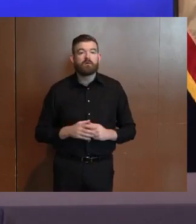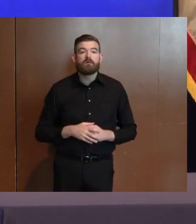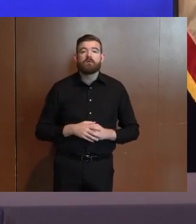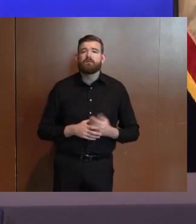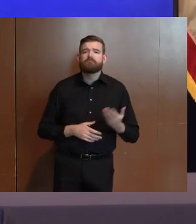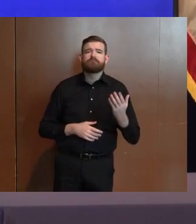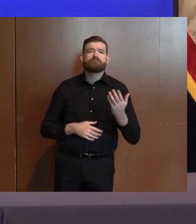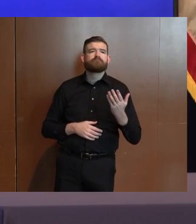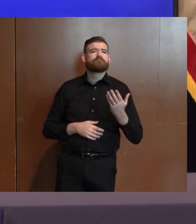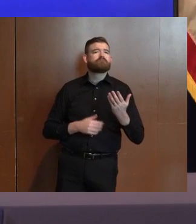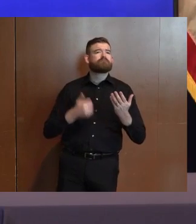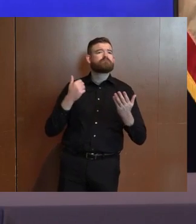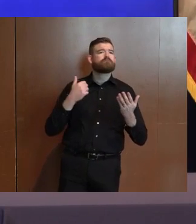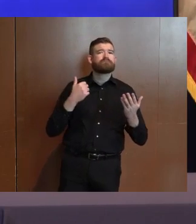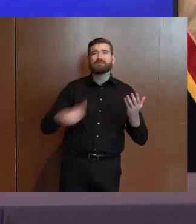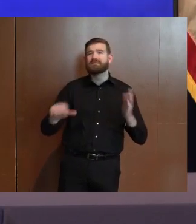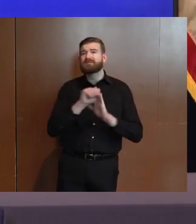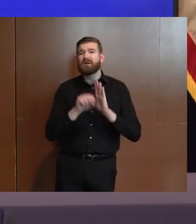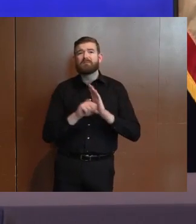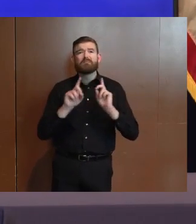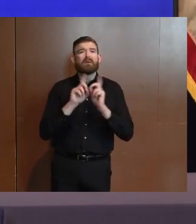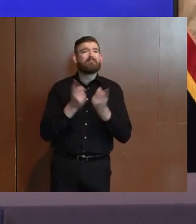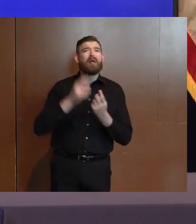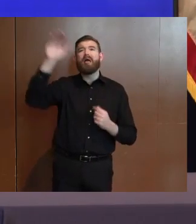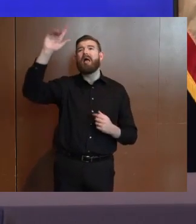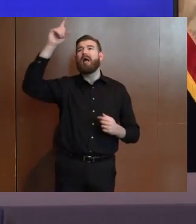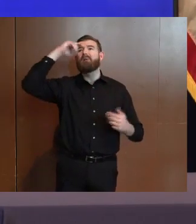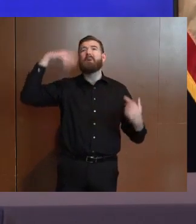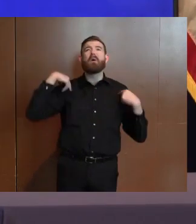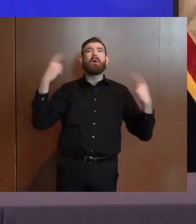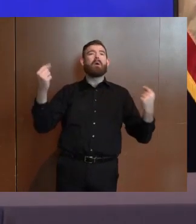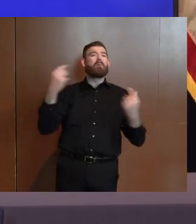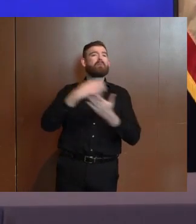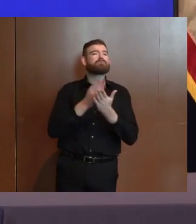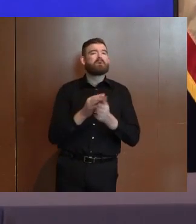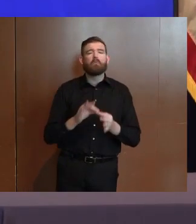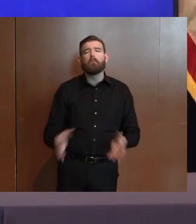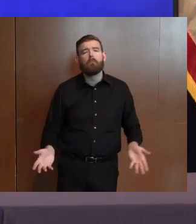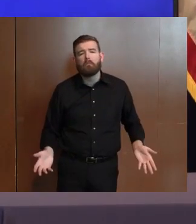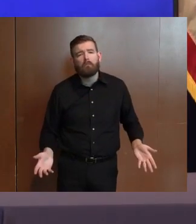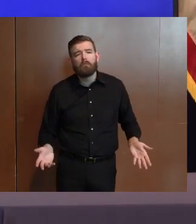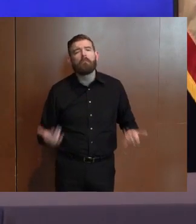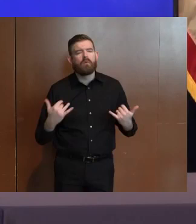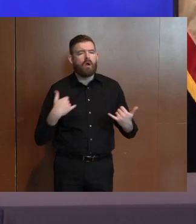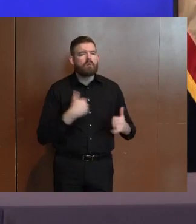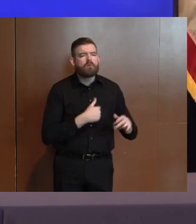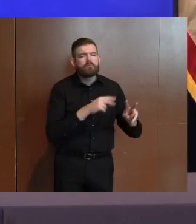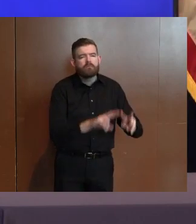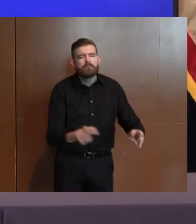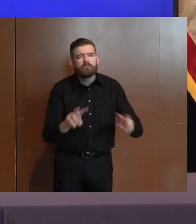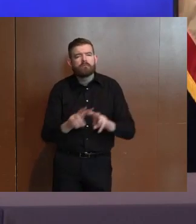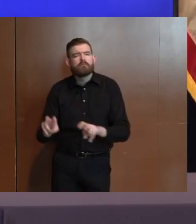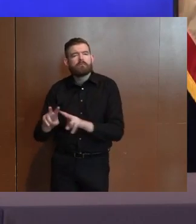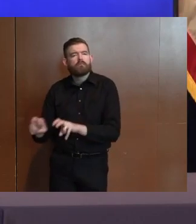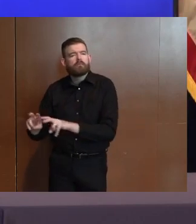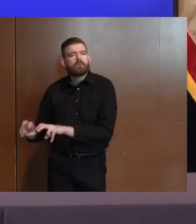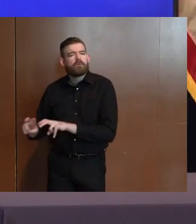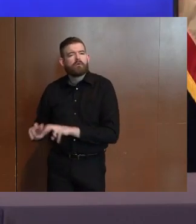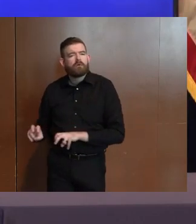Governor, what are we going to do? No, we're supposed to do X, Y, Z. We just did this, so we're in the process of that. As you know, the treasurer had frozen $900 and something